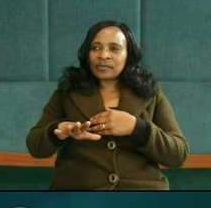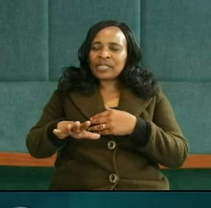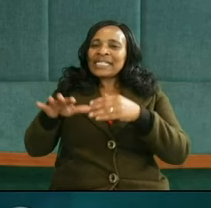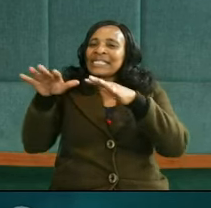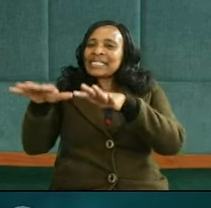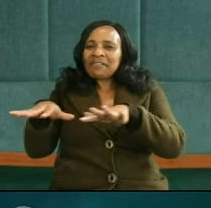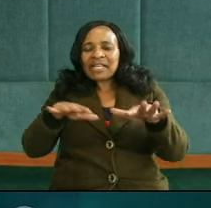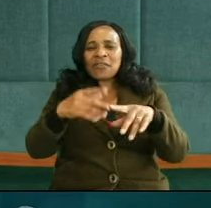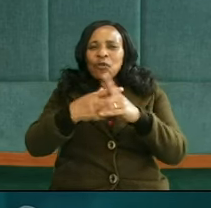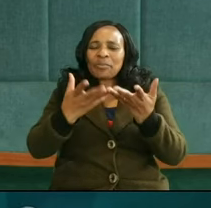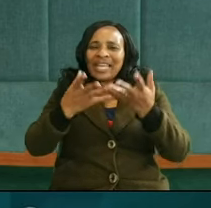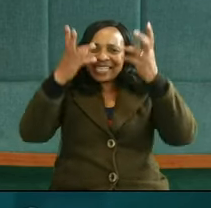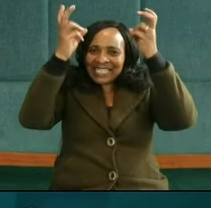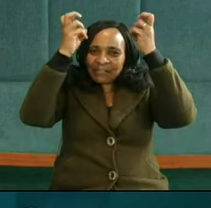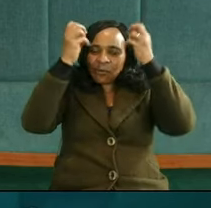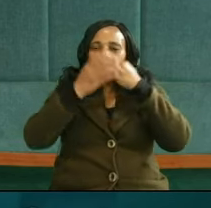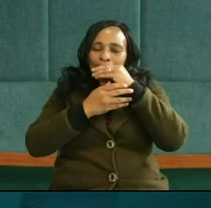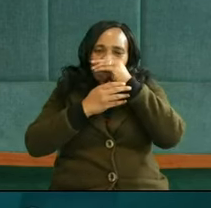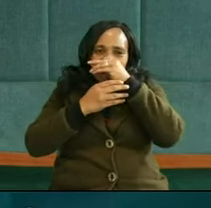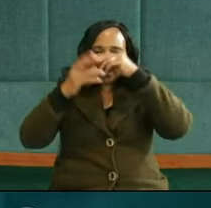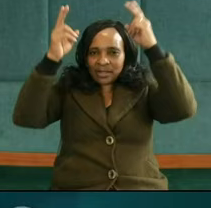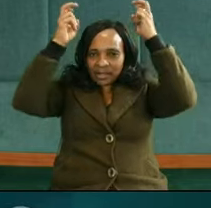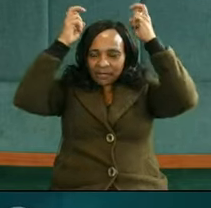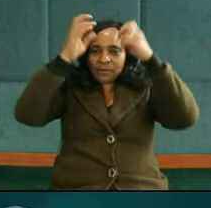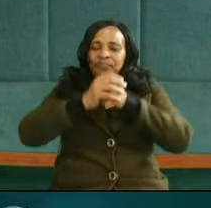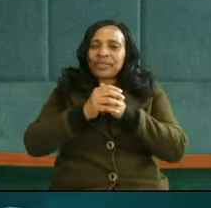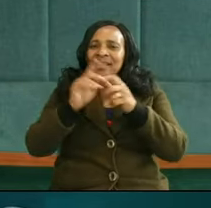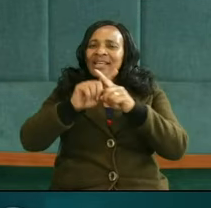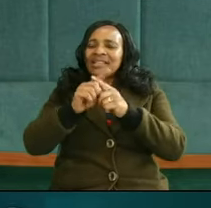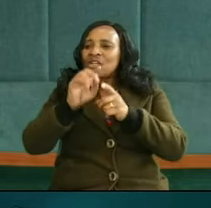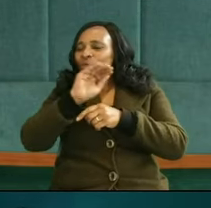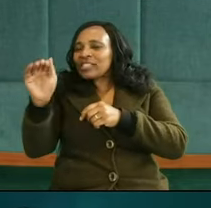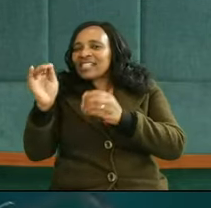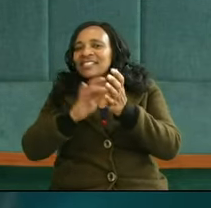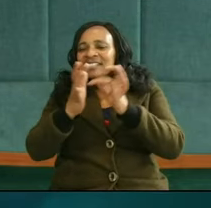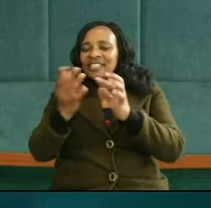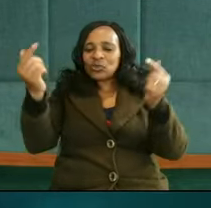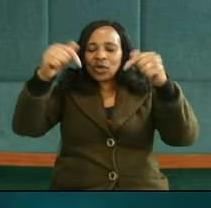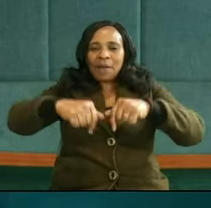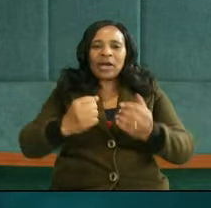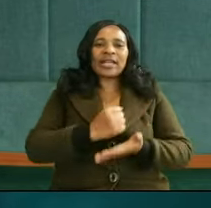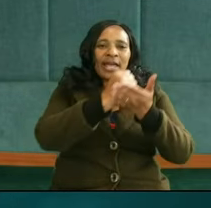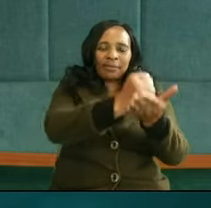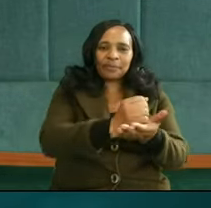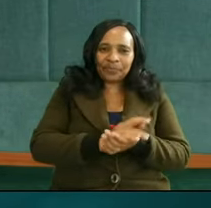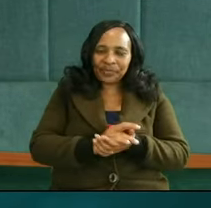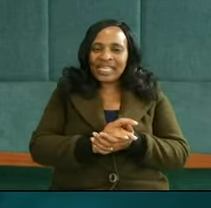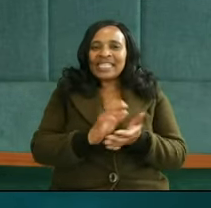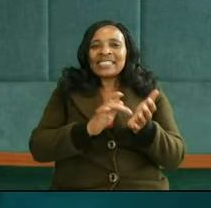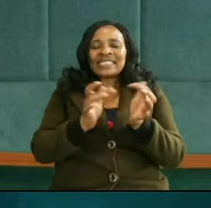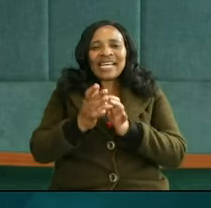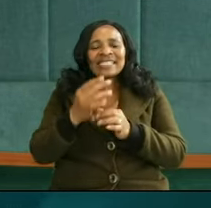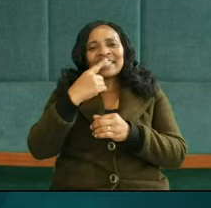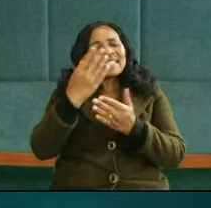suffering from demonic obsession, and she requested that Jesus will come to assistance. And Jesus, saying